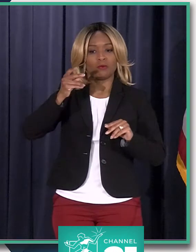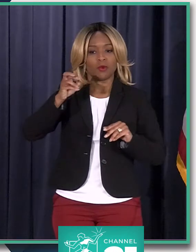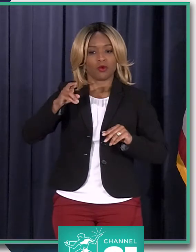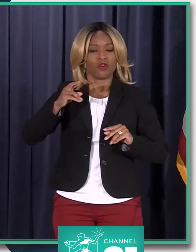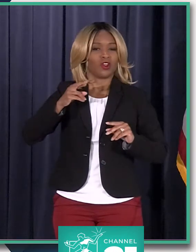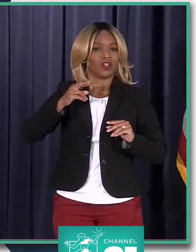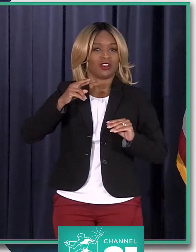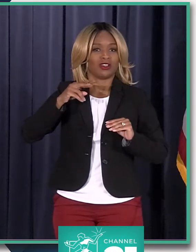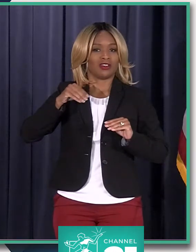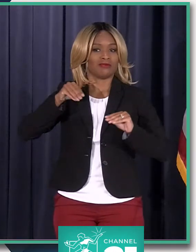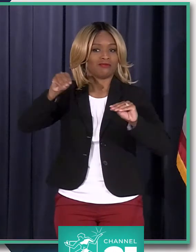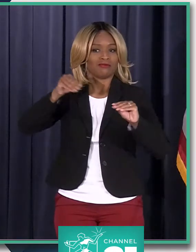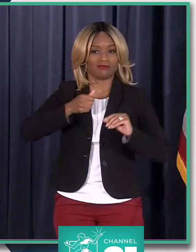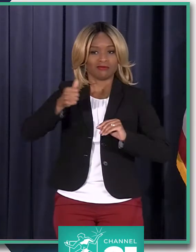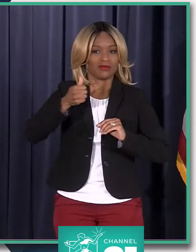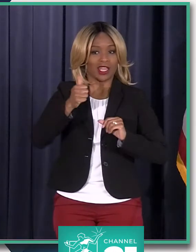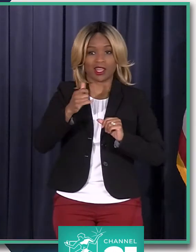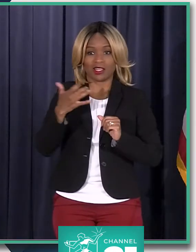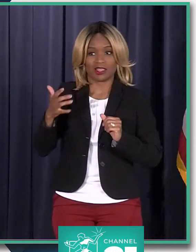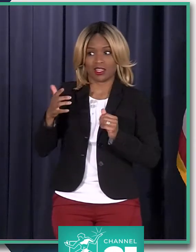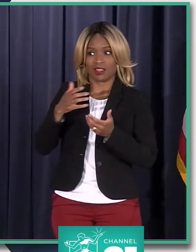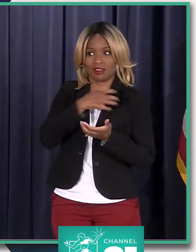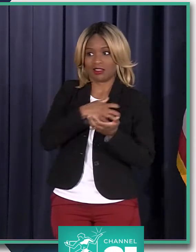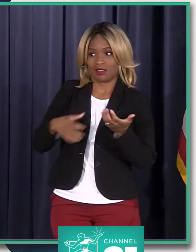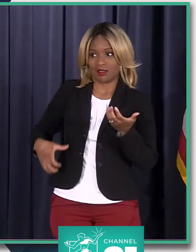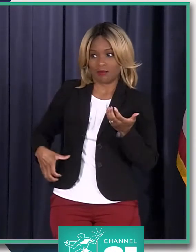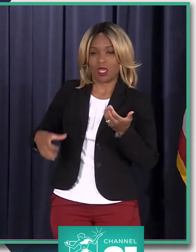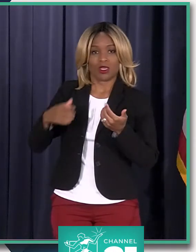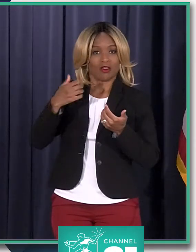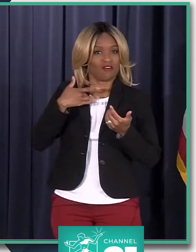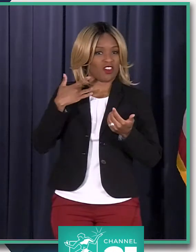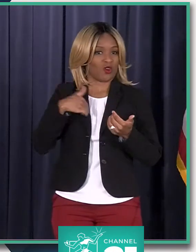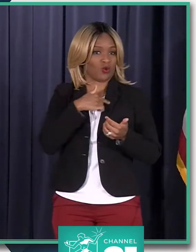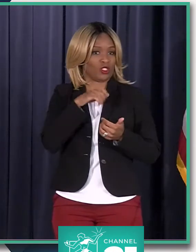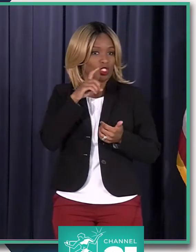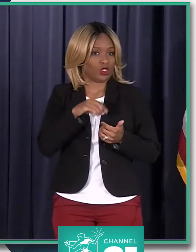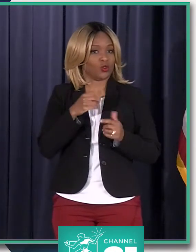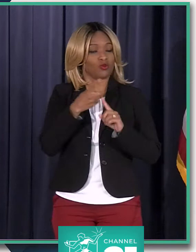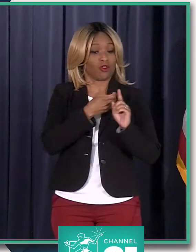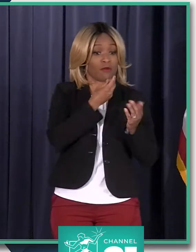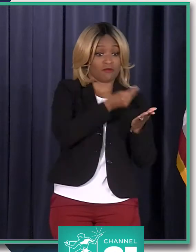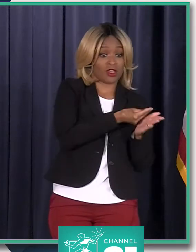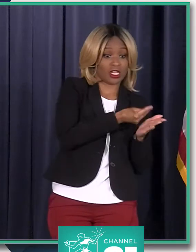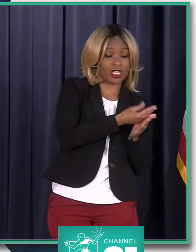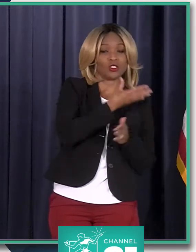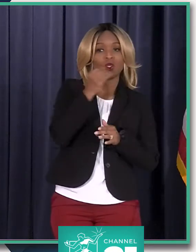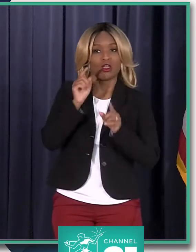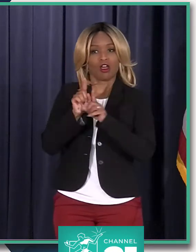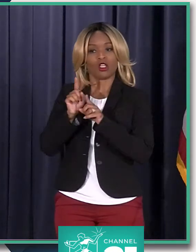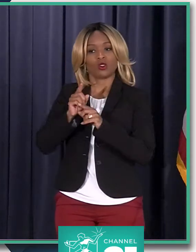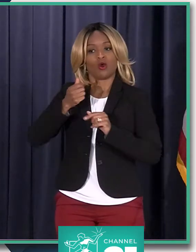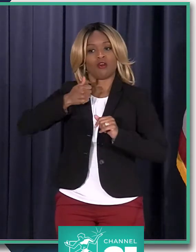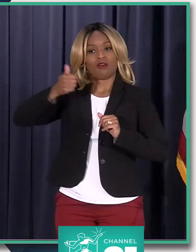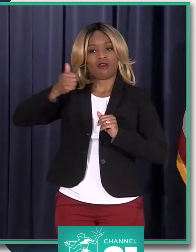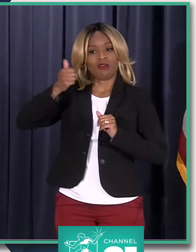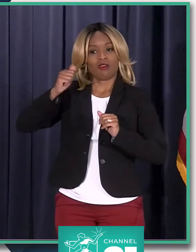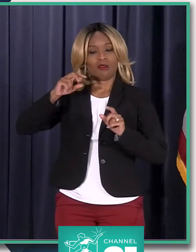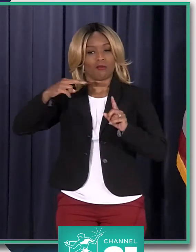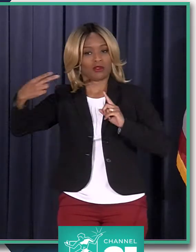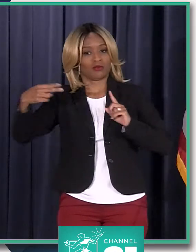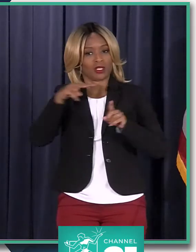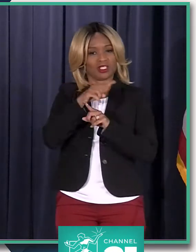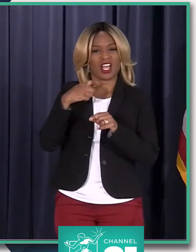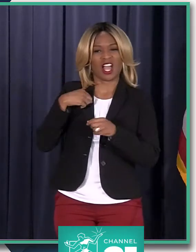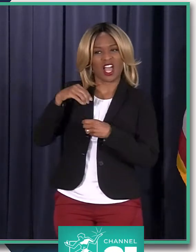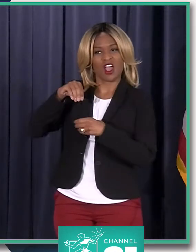that the mayor thinks we need to move forward with from a financial standpoint, financial and from a transit standpoint moving forward. I've been in